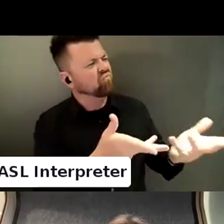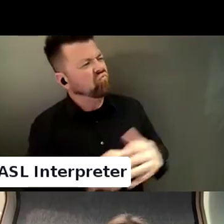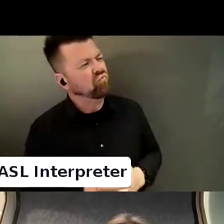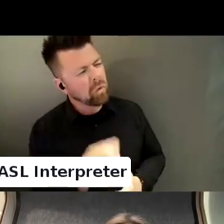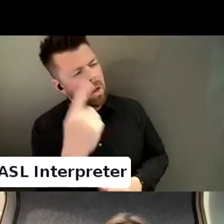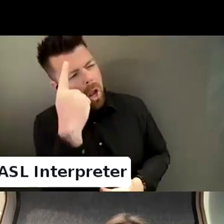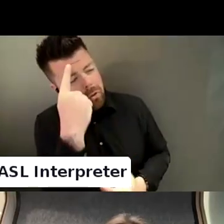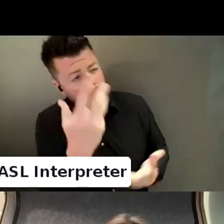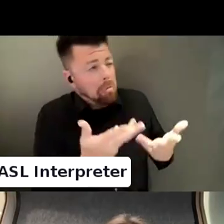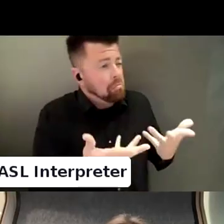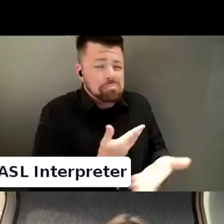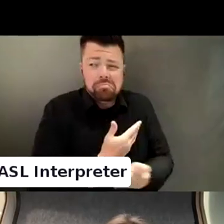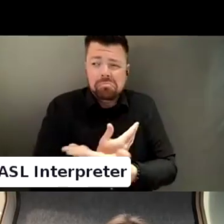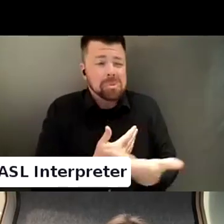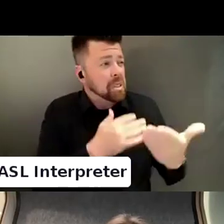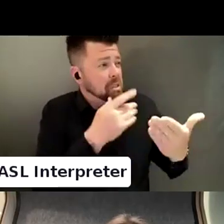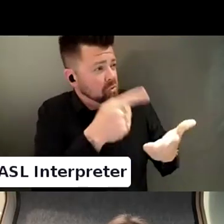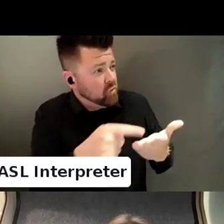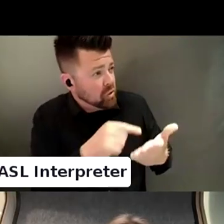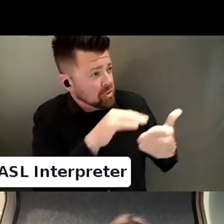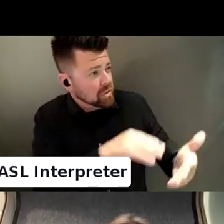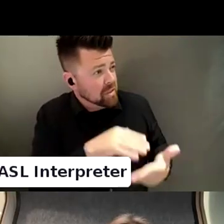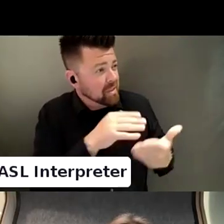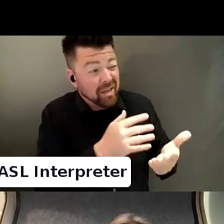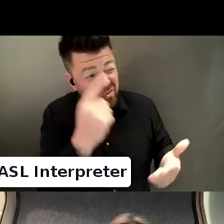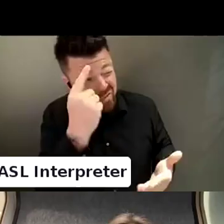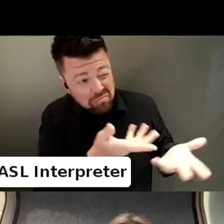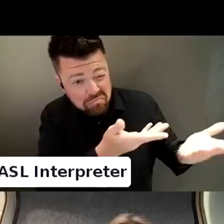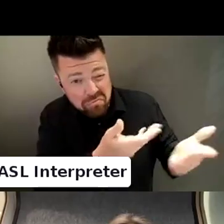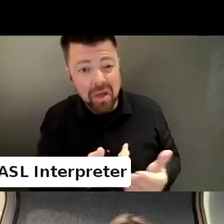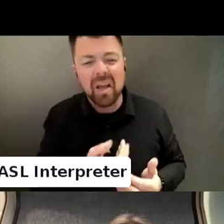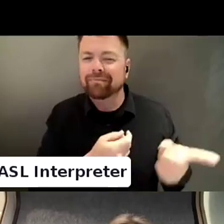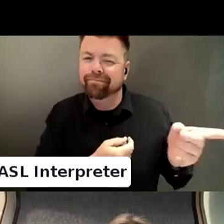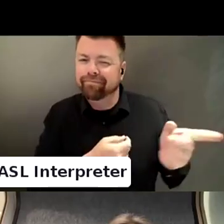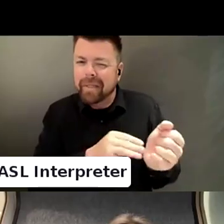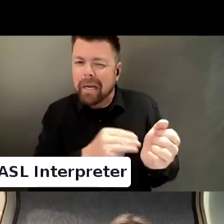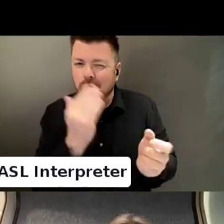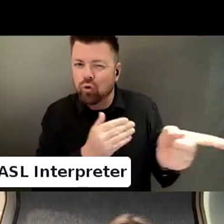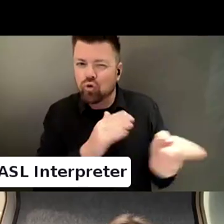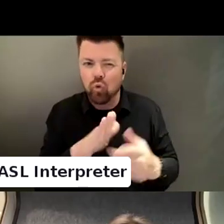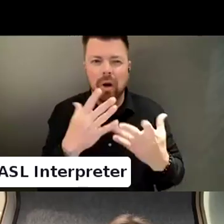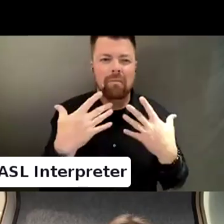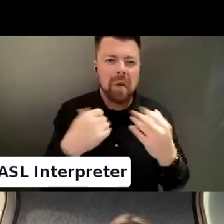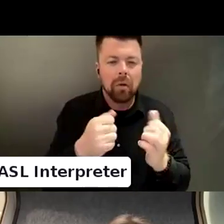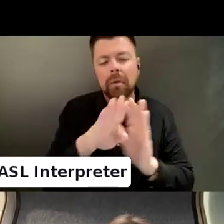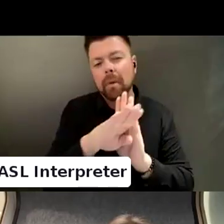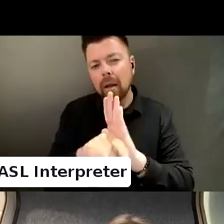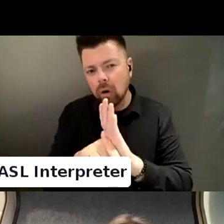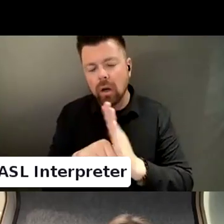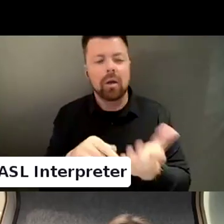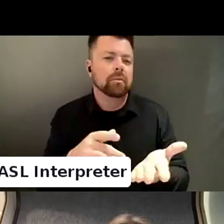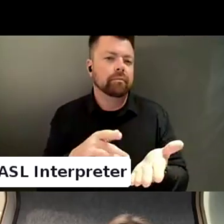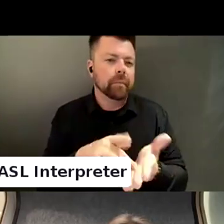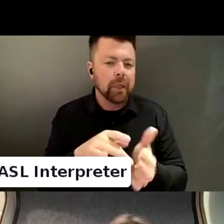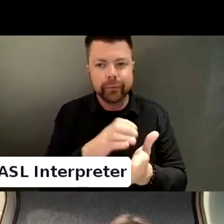participate in this study because they know your health. We don't know your health, but they will know your health and they'll be able to help